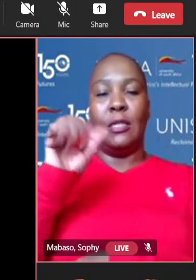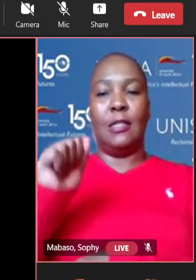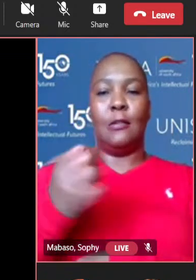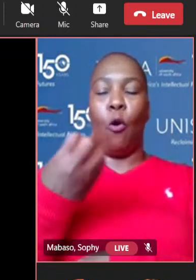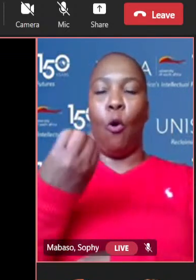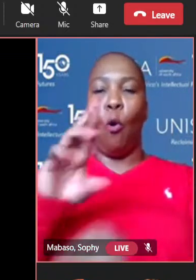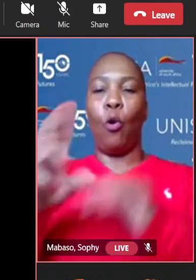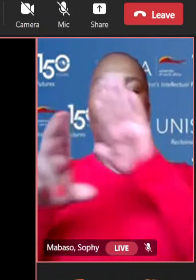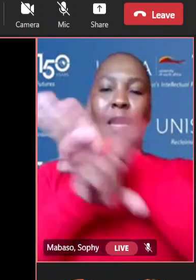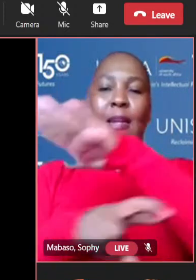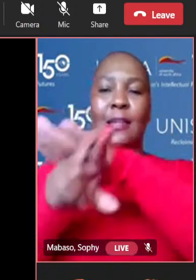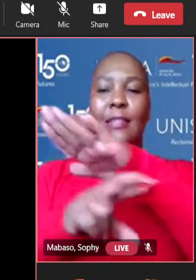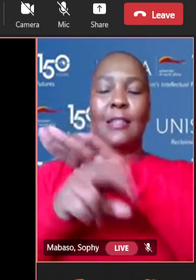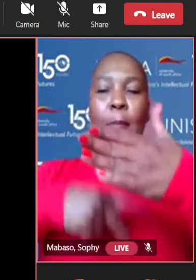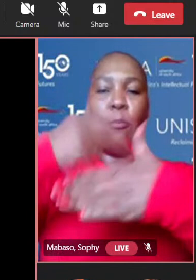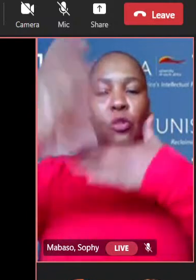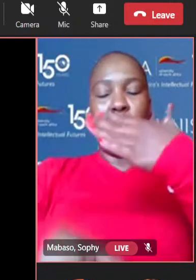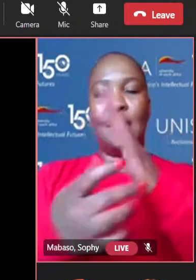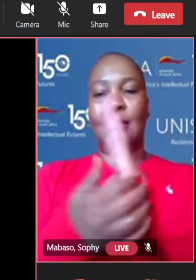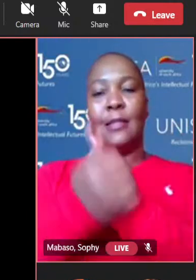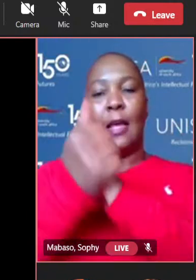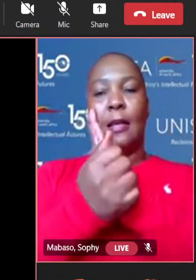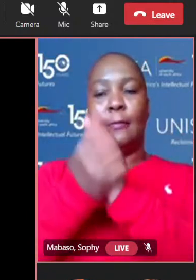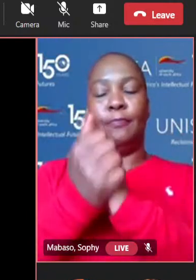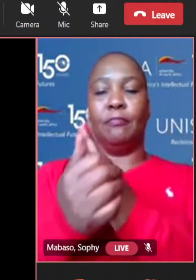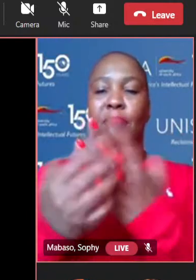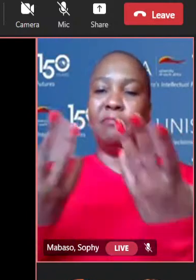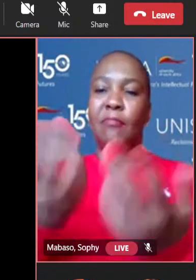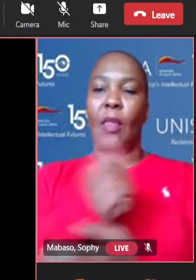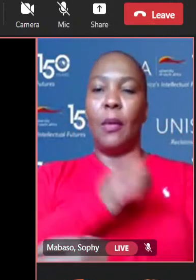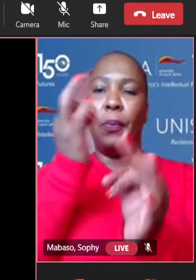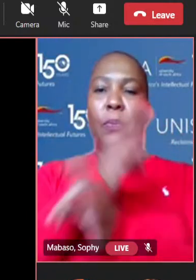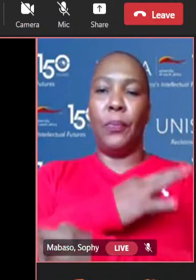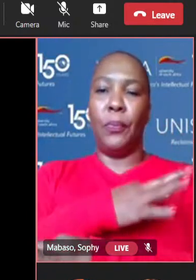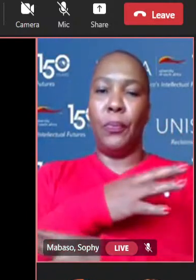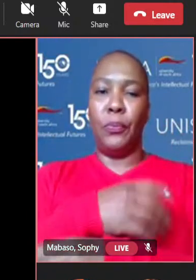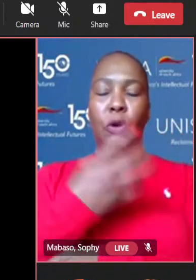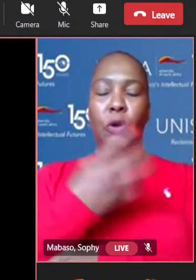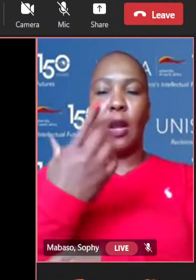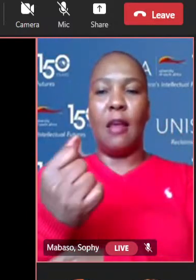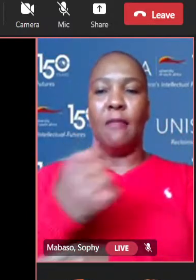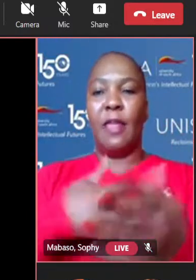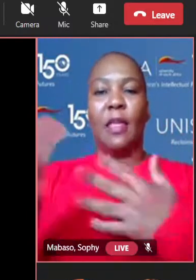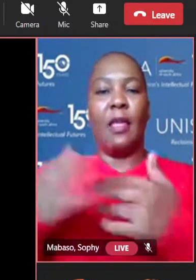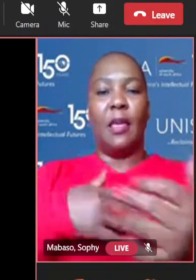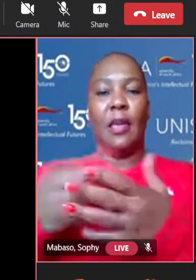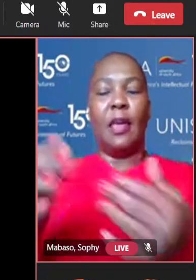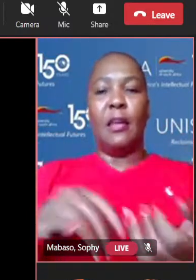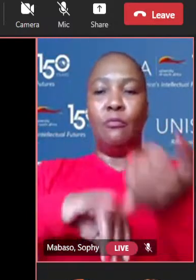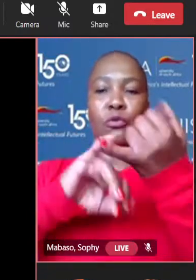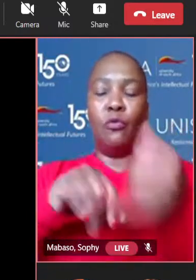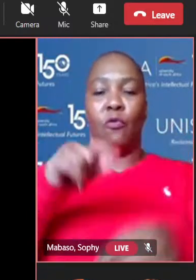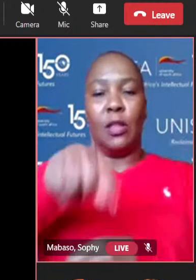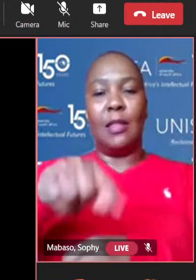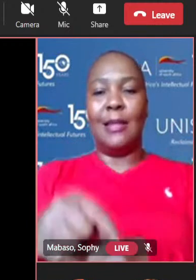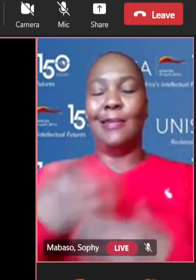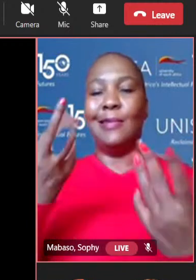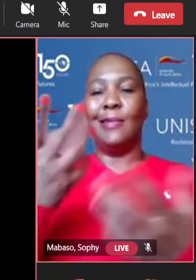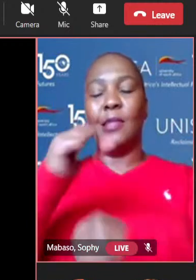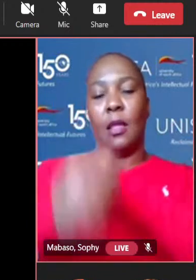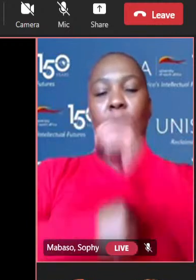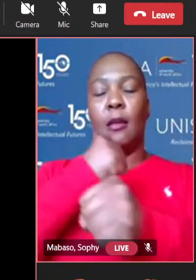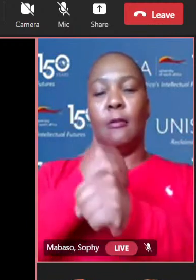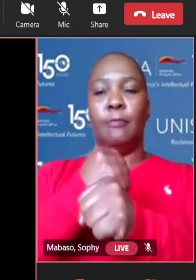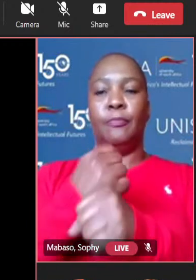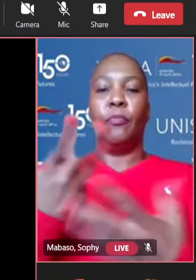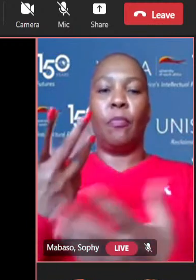regional project site. Unfortunately, we do not have any module that is running for this semester or for this year. Therefore,